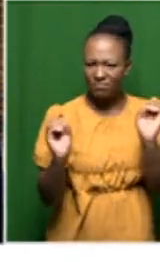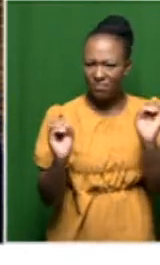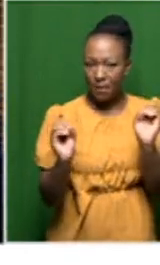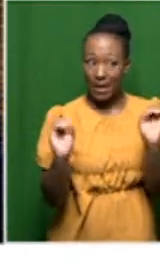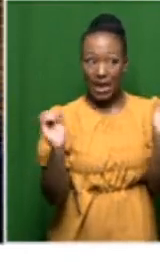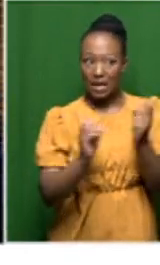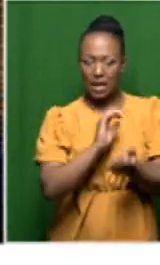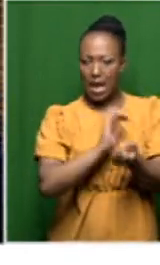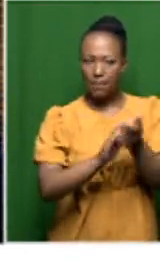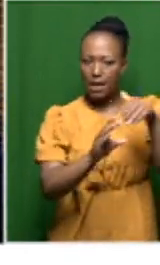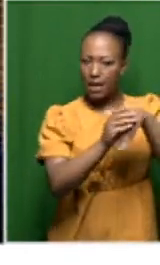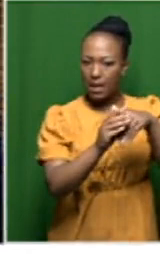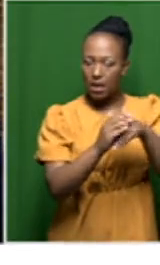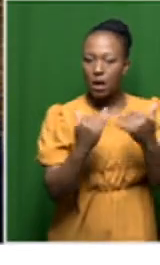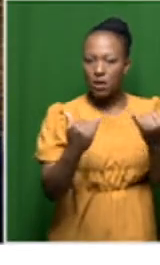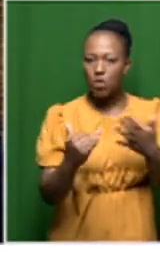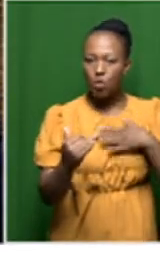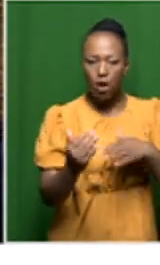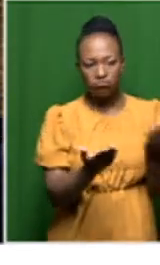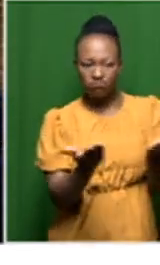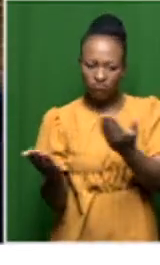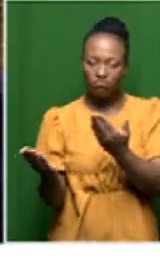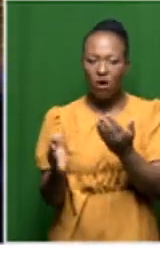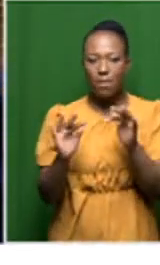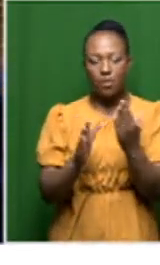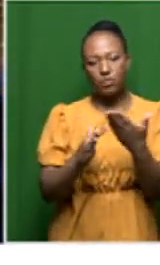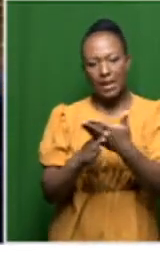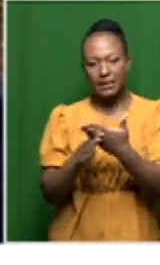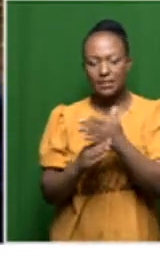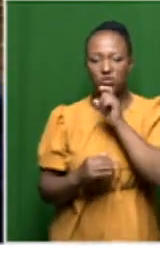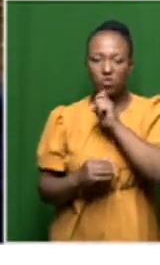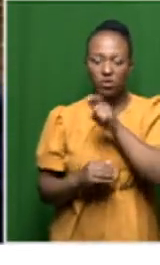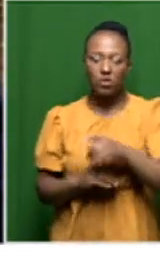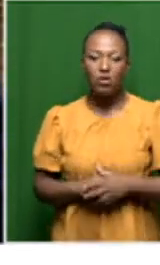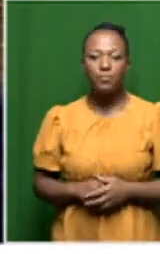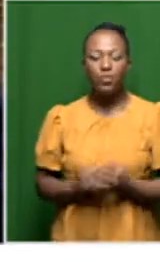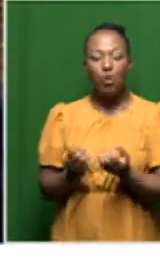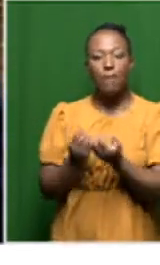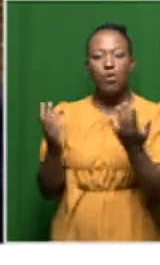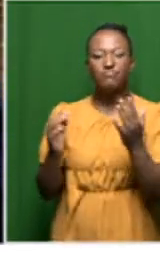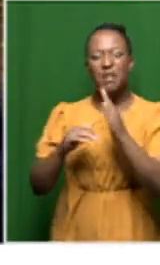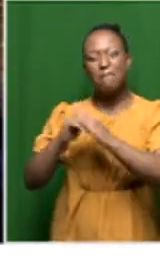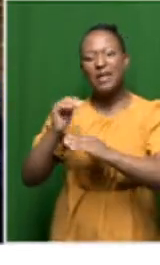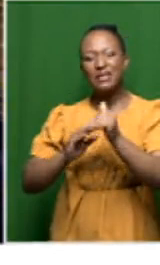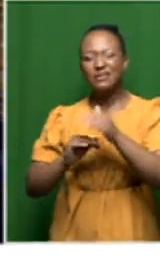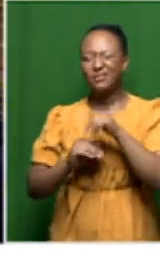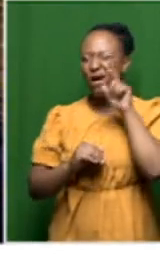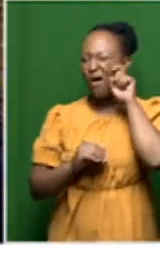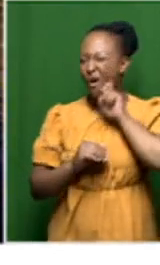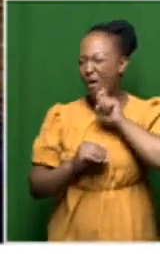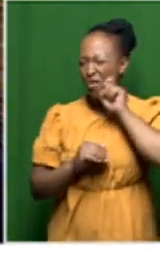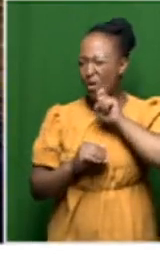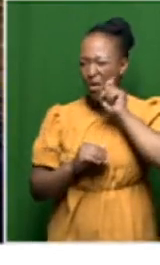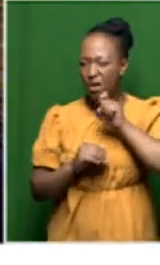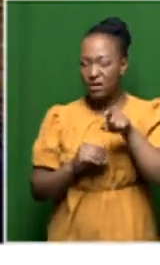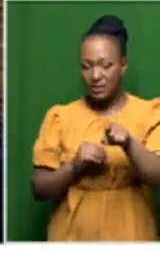nothing happening inside them, and now you want to actually access their potential? Look, most of them are dilapidating buildings, and most of them